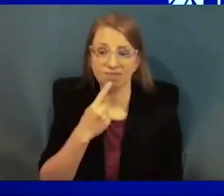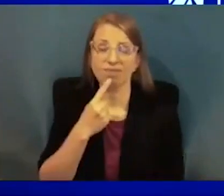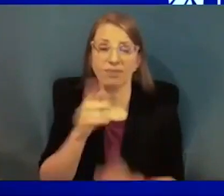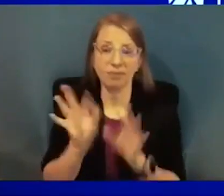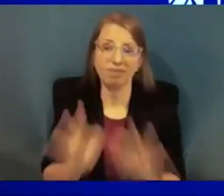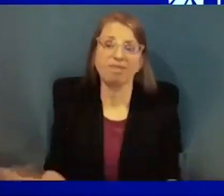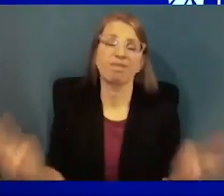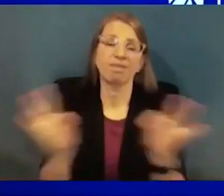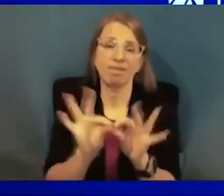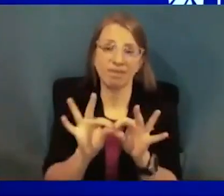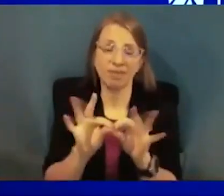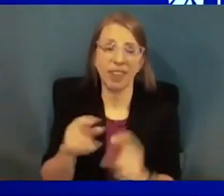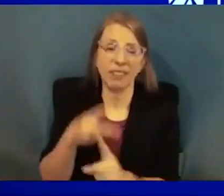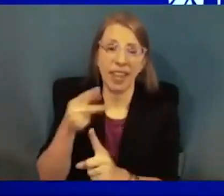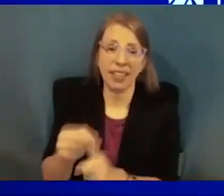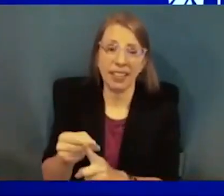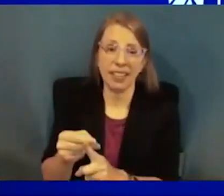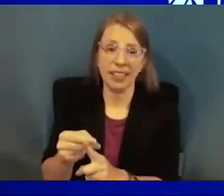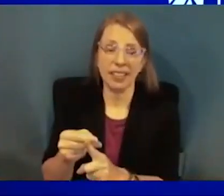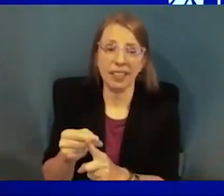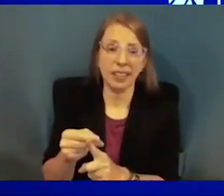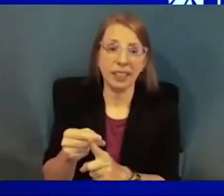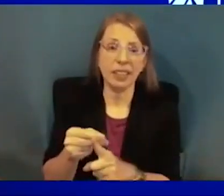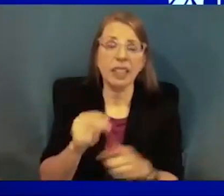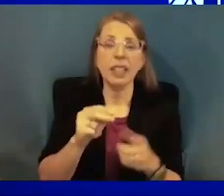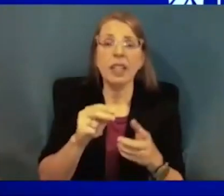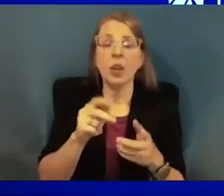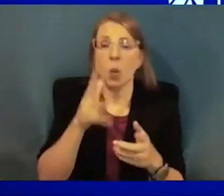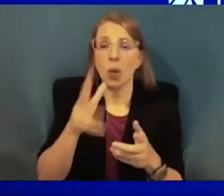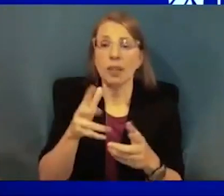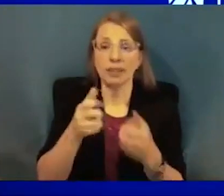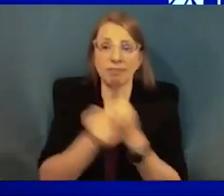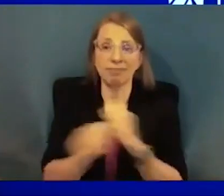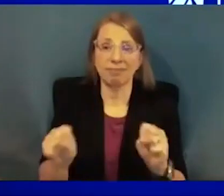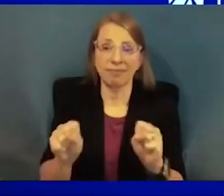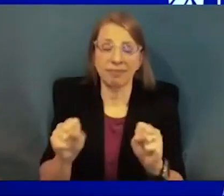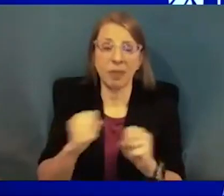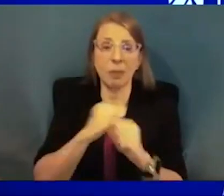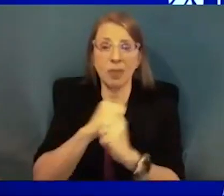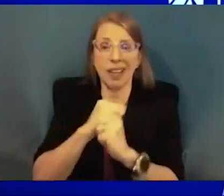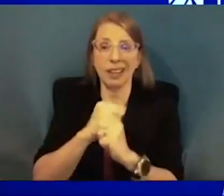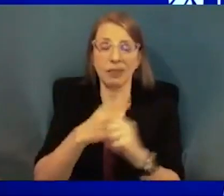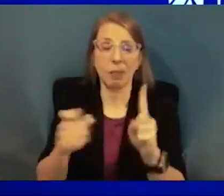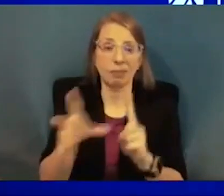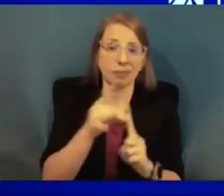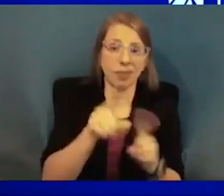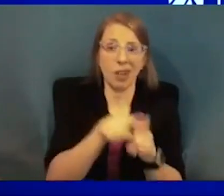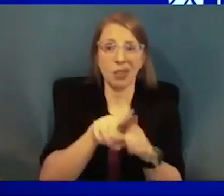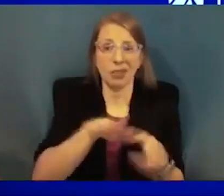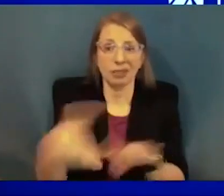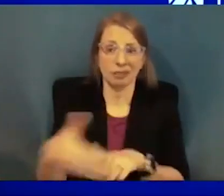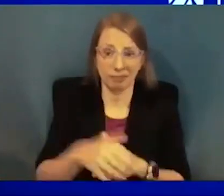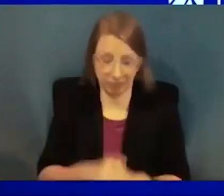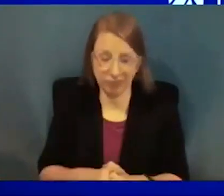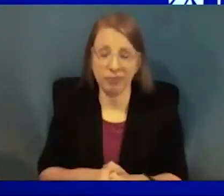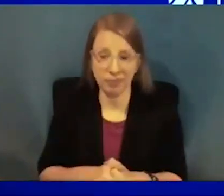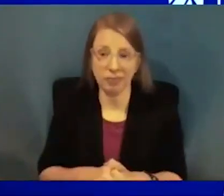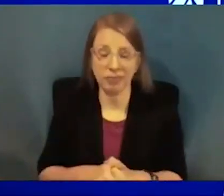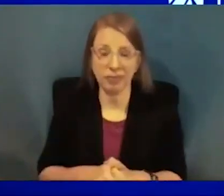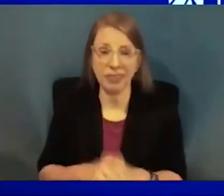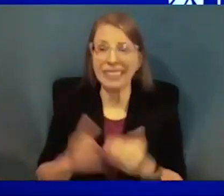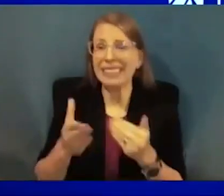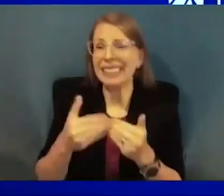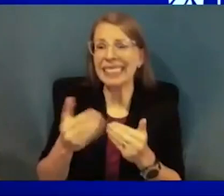vaccines are morbidity and mortality saving, illness and death saving. It is an easy measure to do, so we